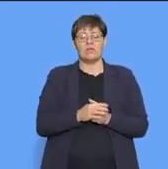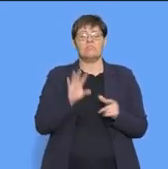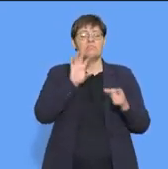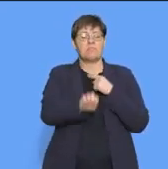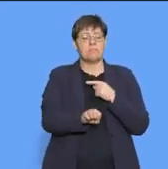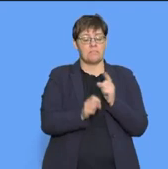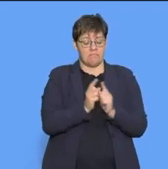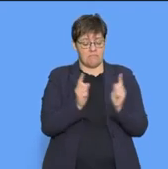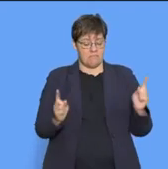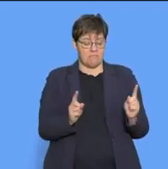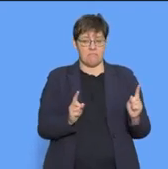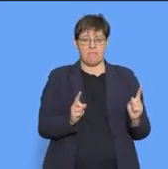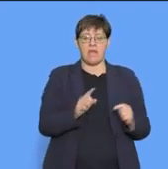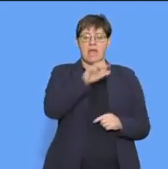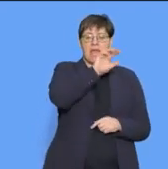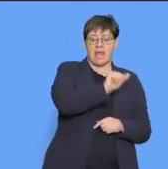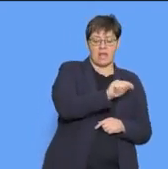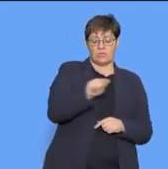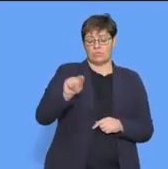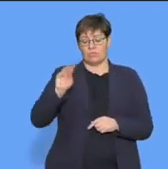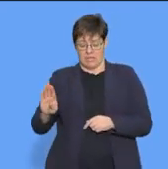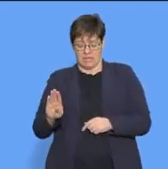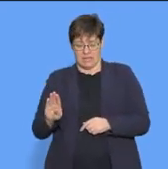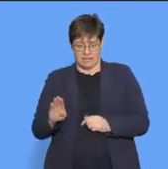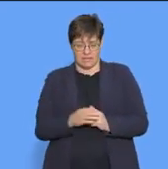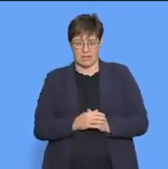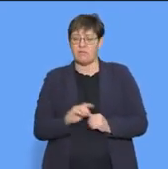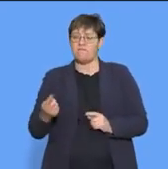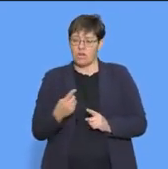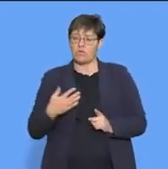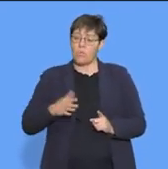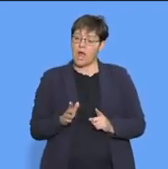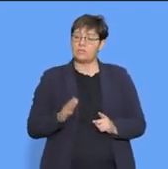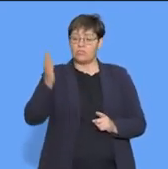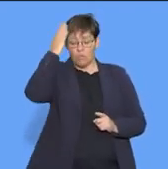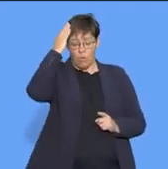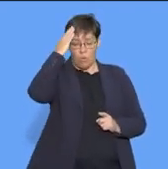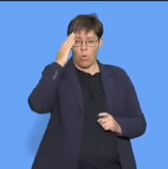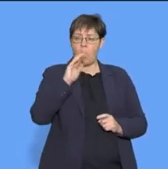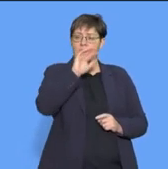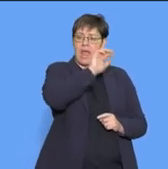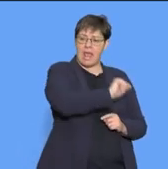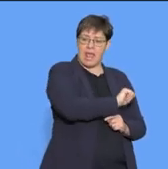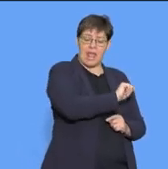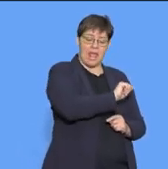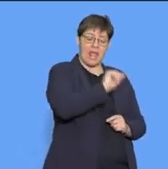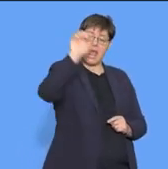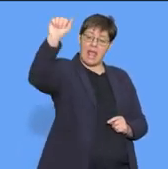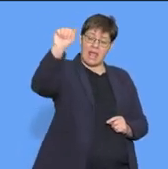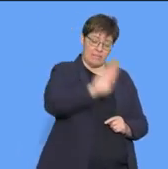distance from A to B. So the first question wants us to find the length of